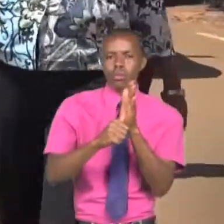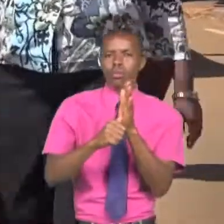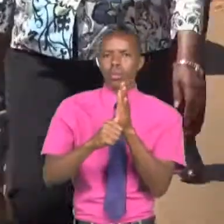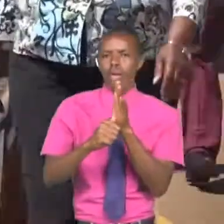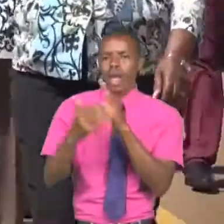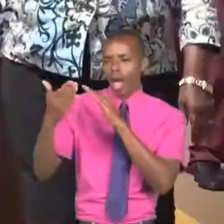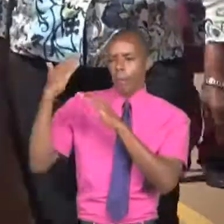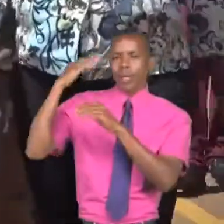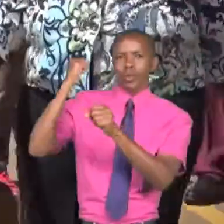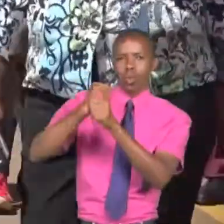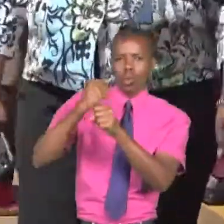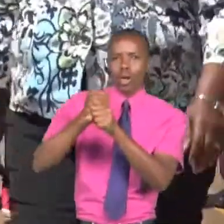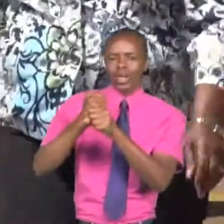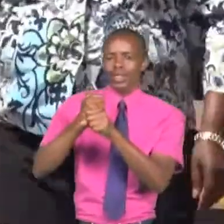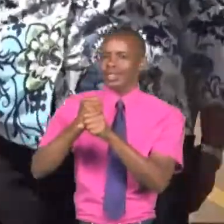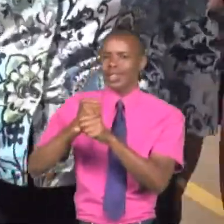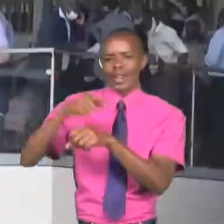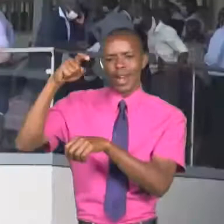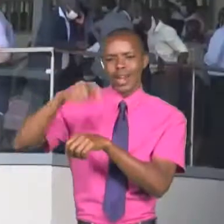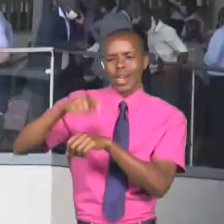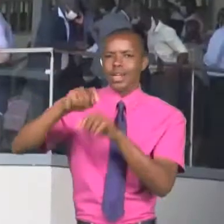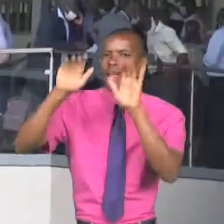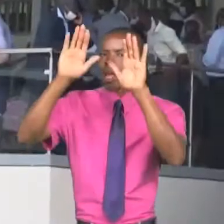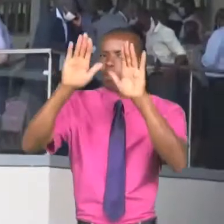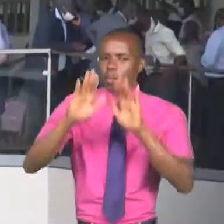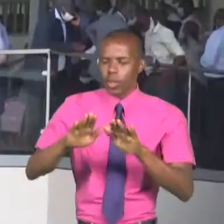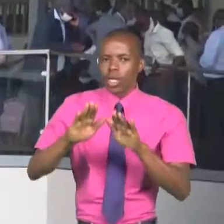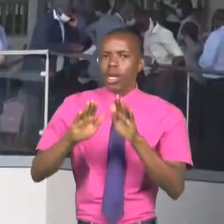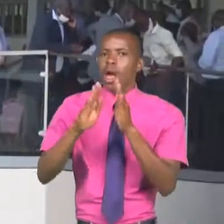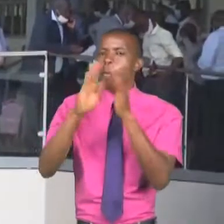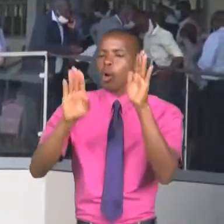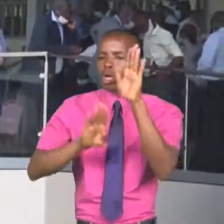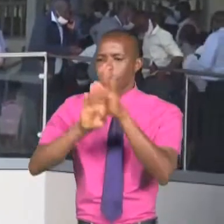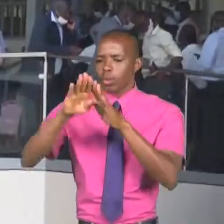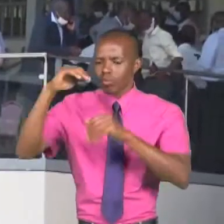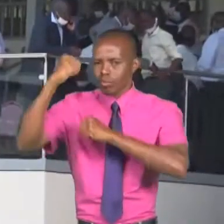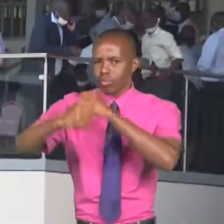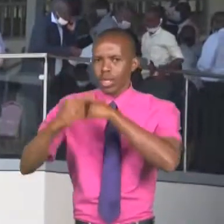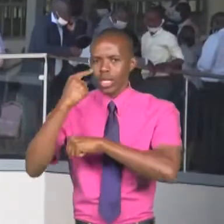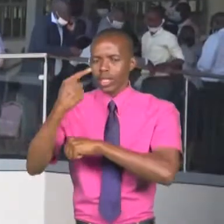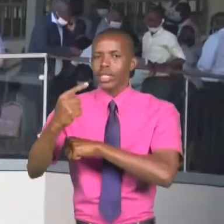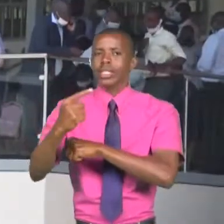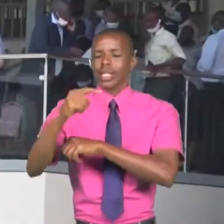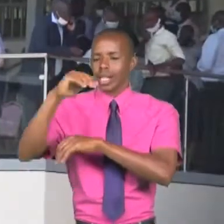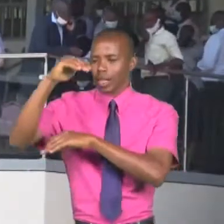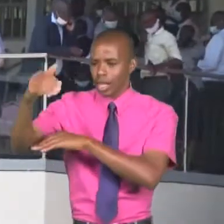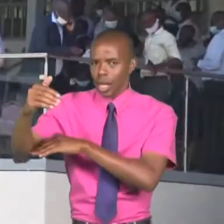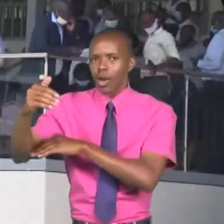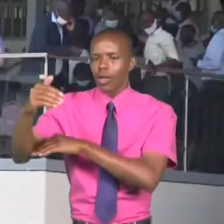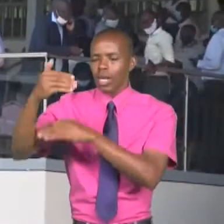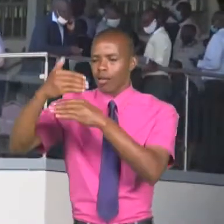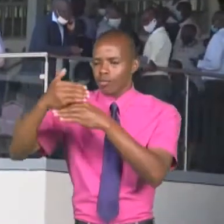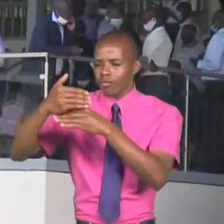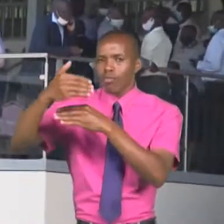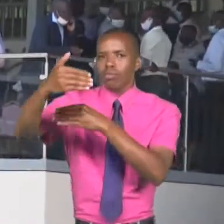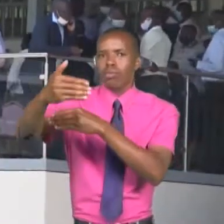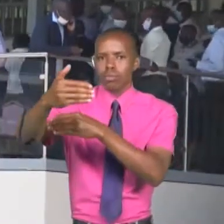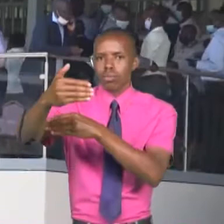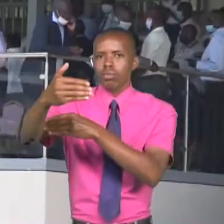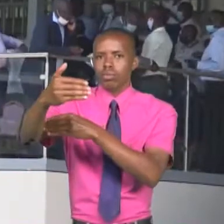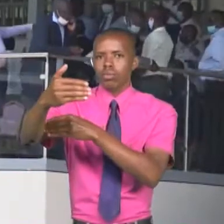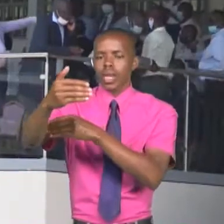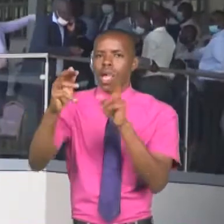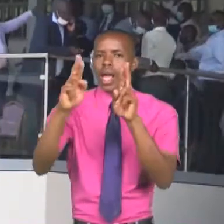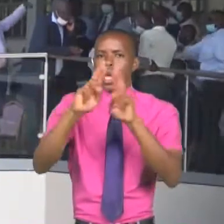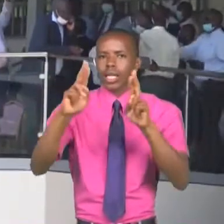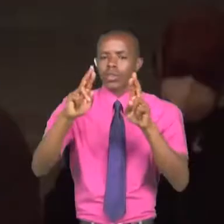on the same were wanting. He said many more development activities will be witnessed in the county in the coming days in readiness for the